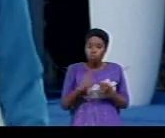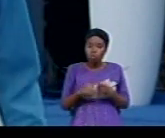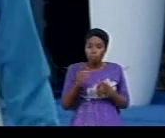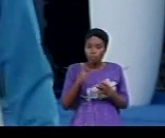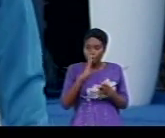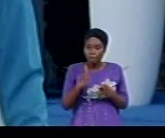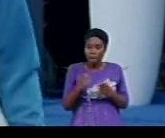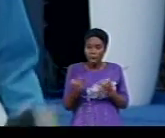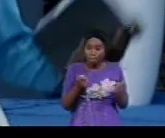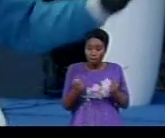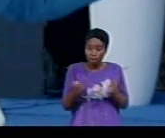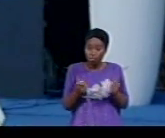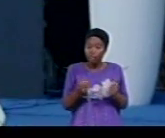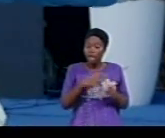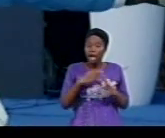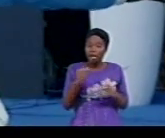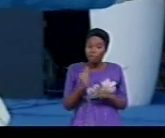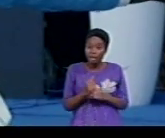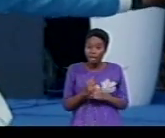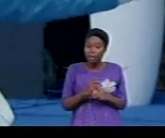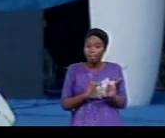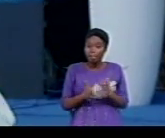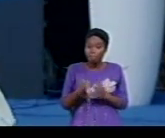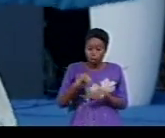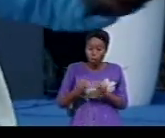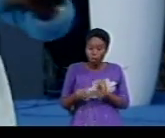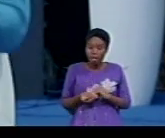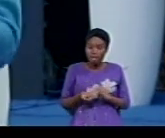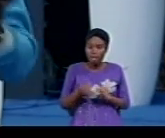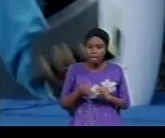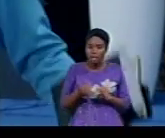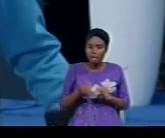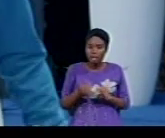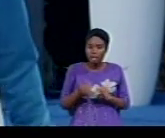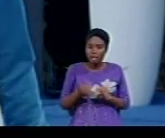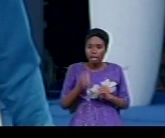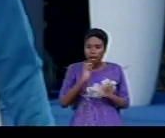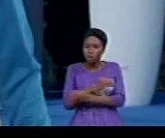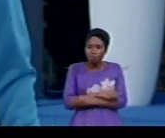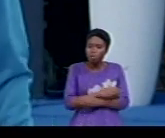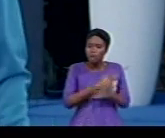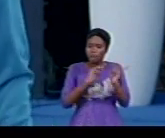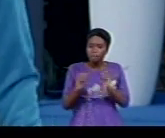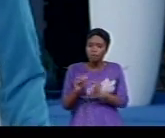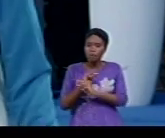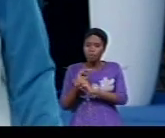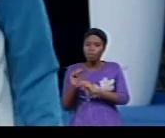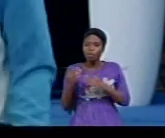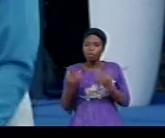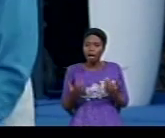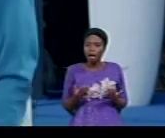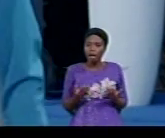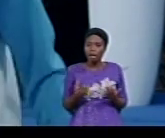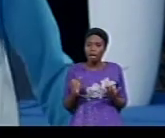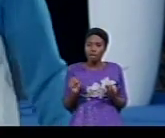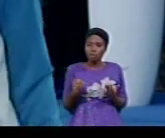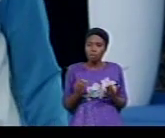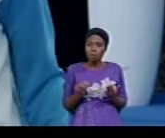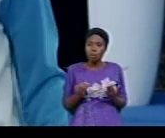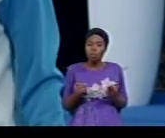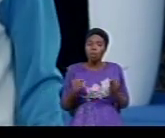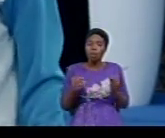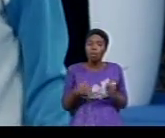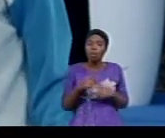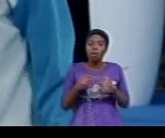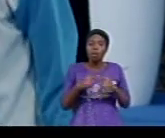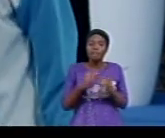attendance online. I'll move from the media office there. I called me. I was just moving restlessly, you know. So getting to the time of prayers,